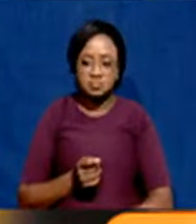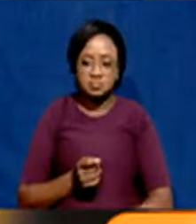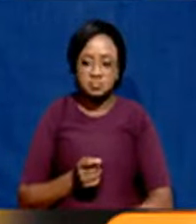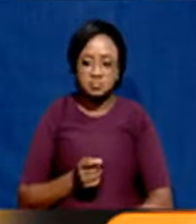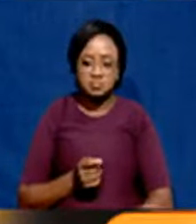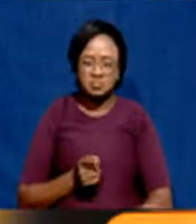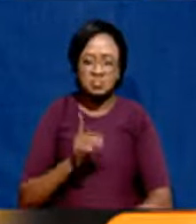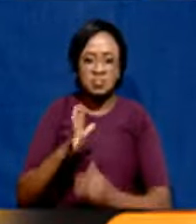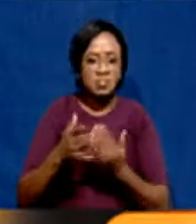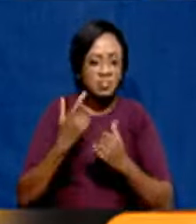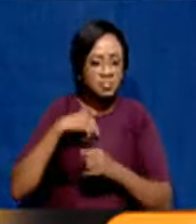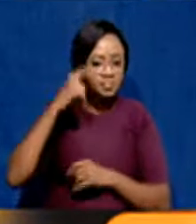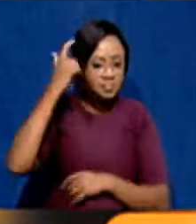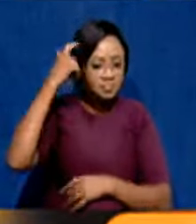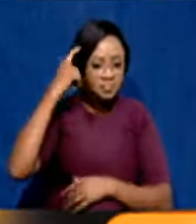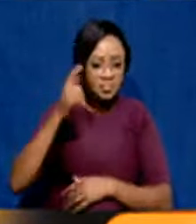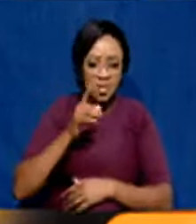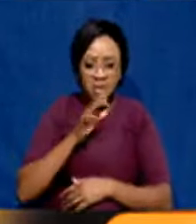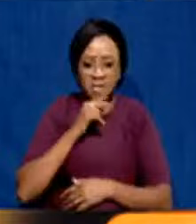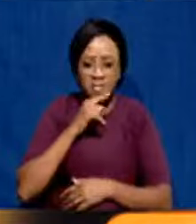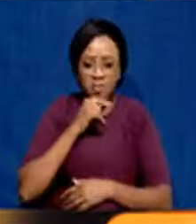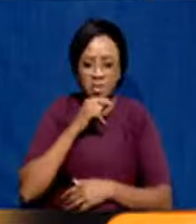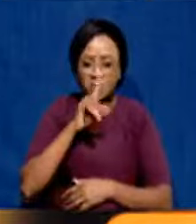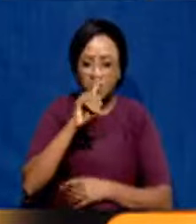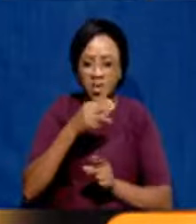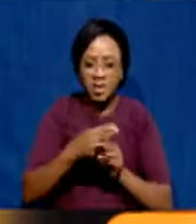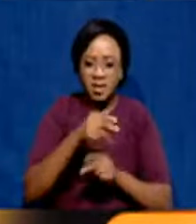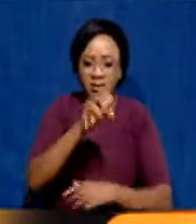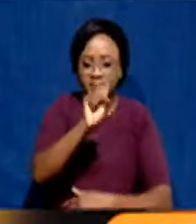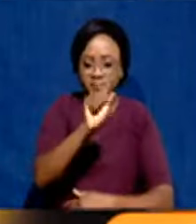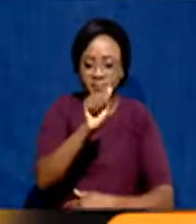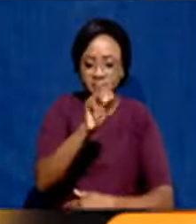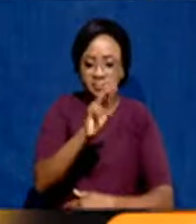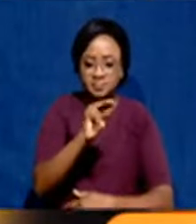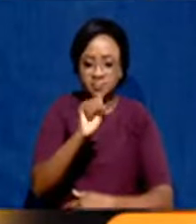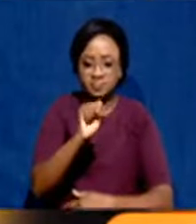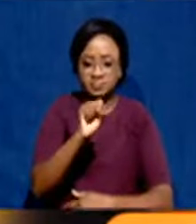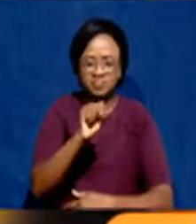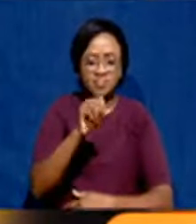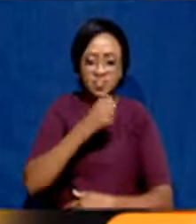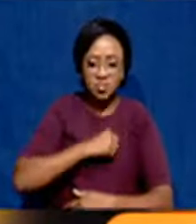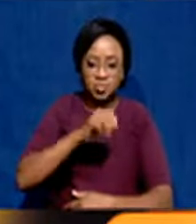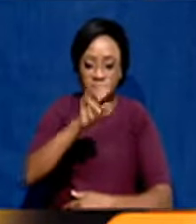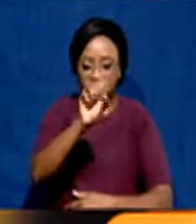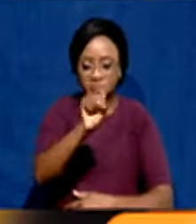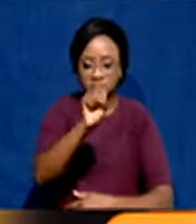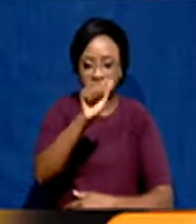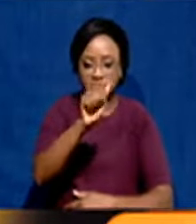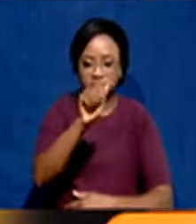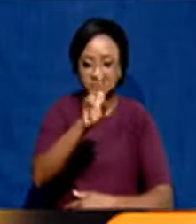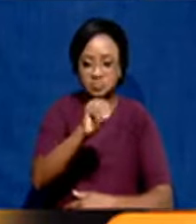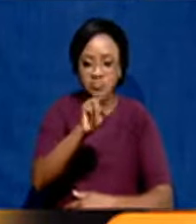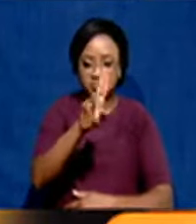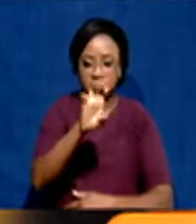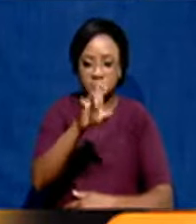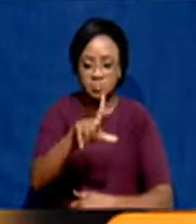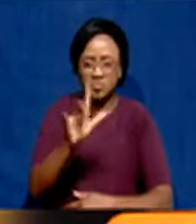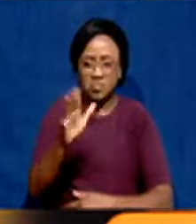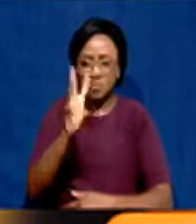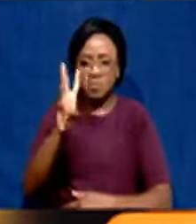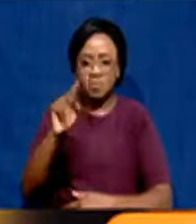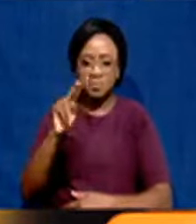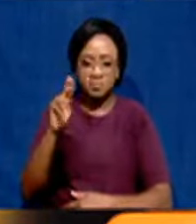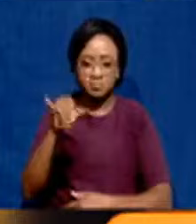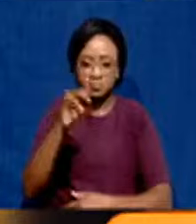Wanjiru, who passed away in 2011, and he was also a star that was rising. He, in 2008, Samuel Wanjiru became the first Kenyan male to win